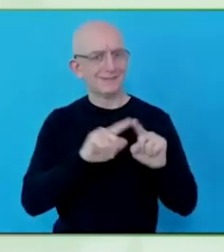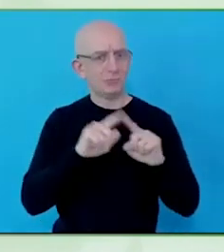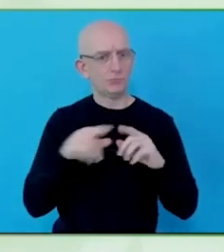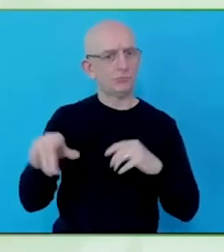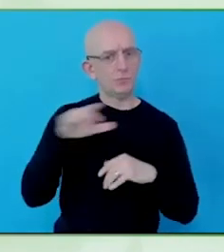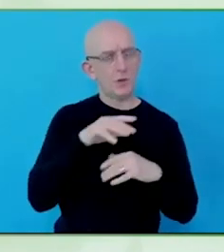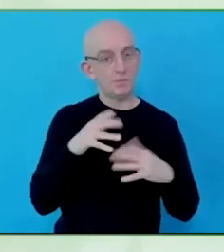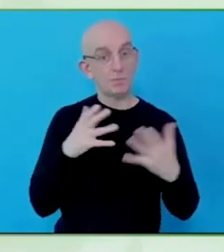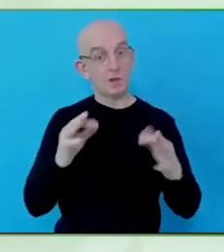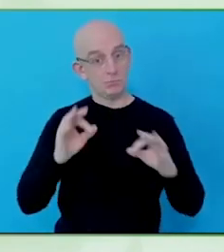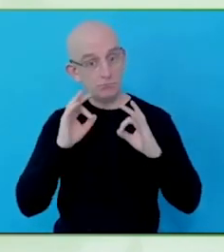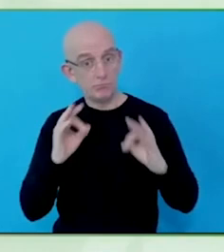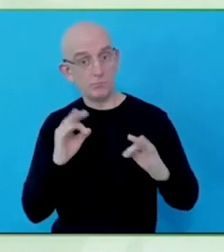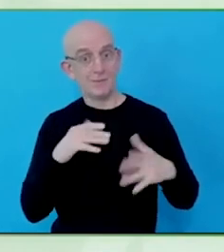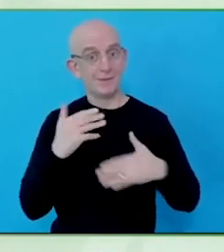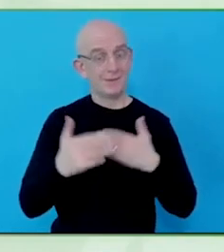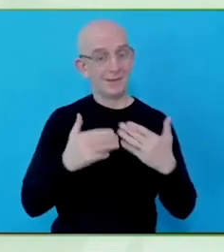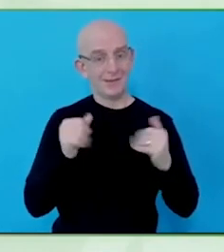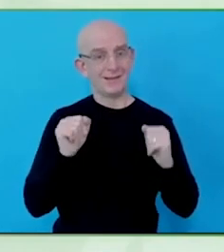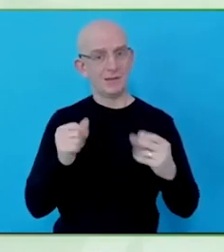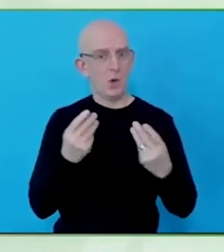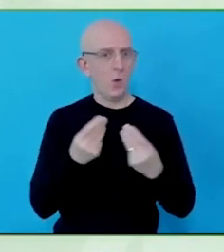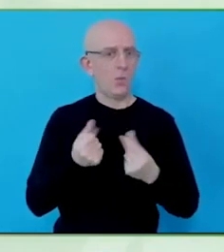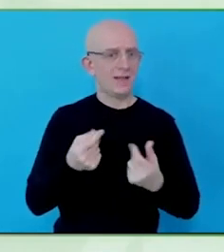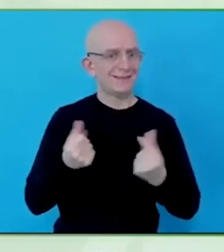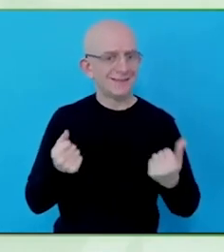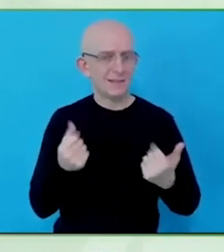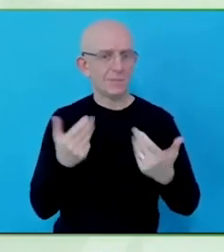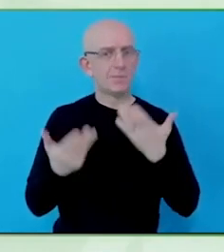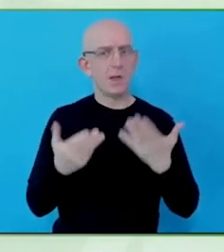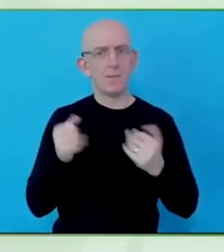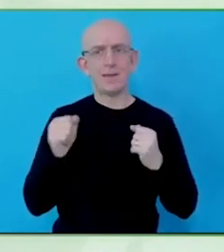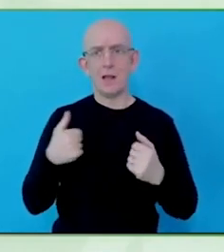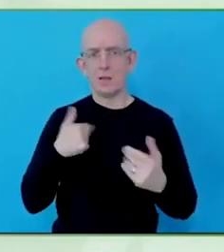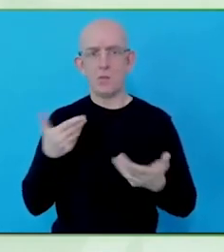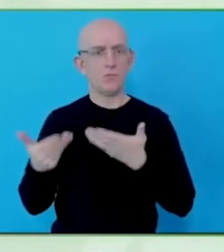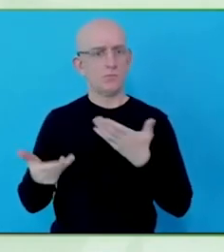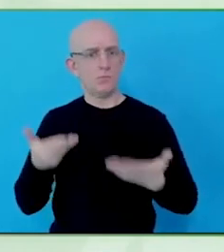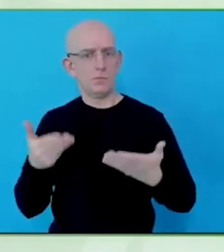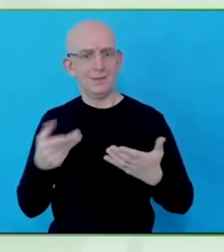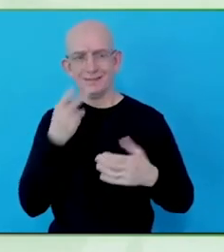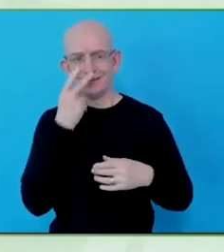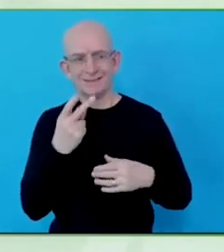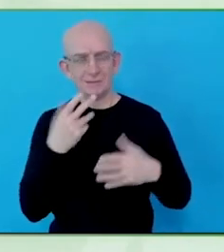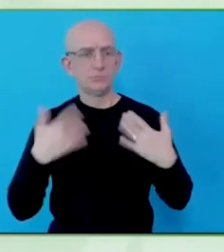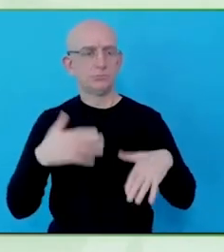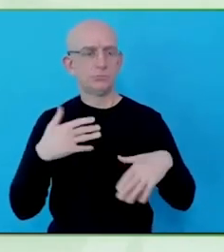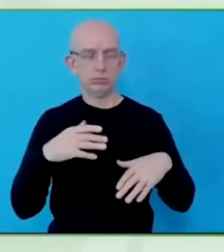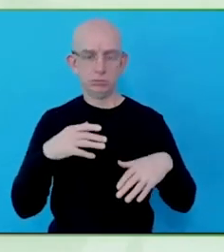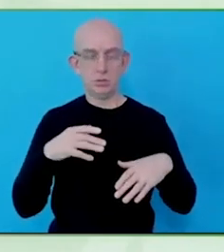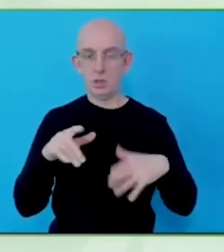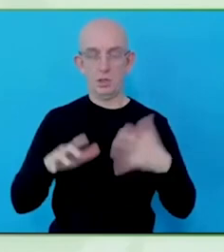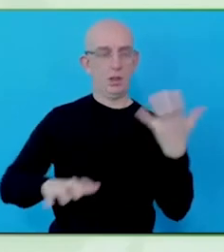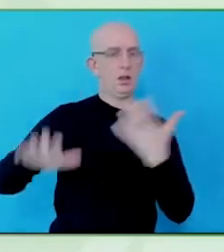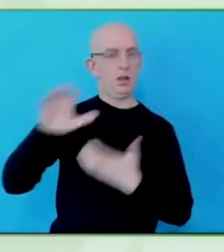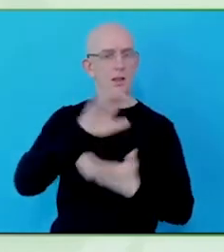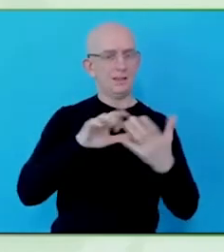need to do their taxes properly, and you need an expert sometimes. Maybe a small family can just